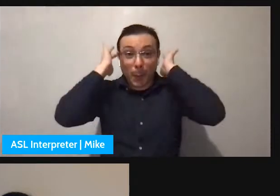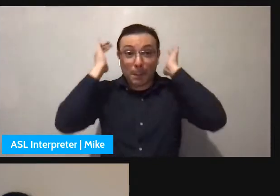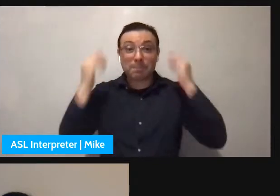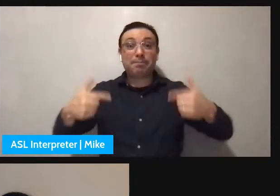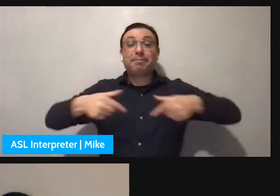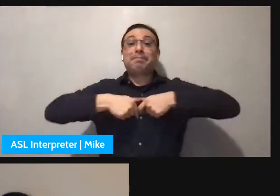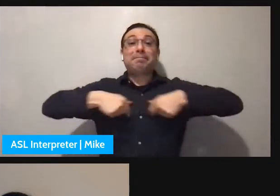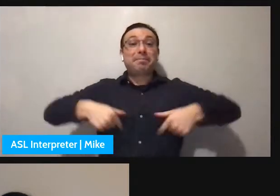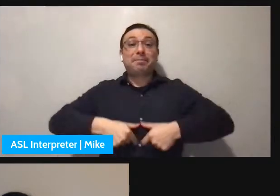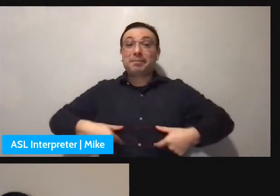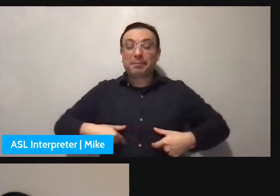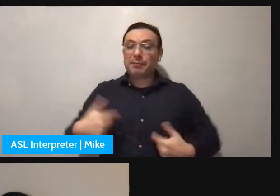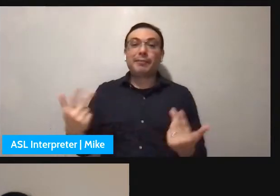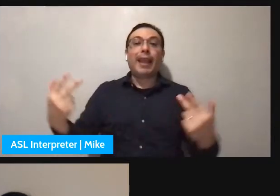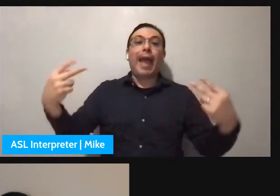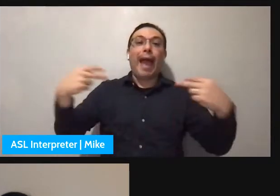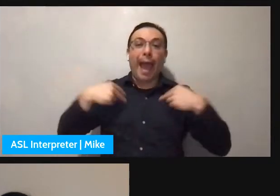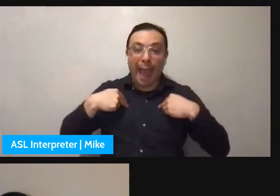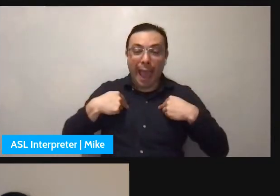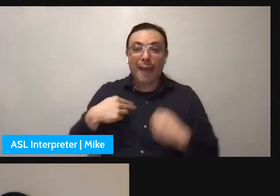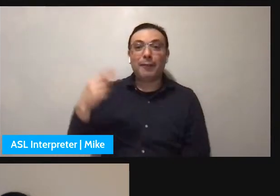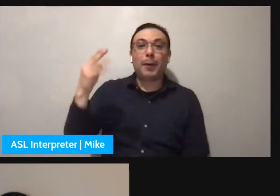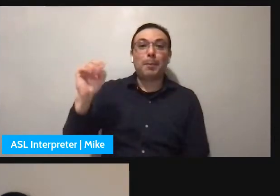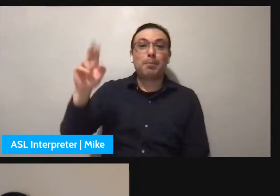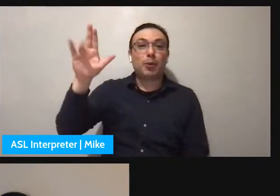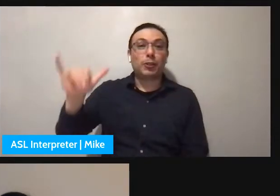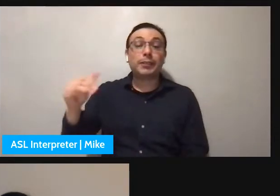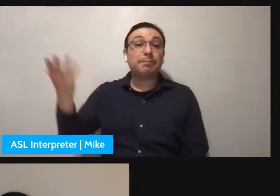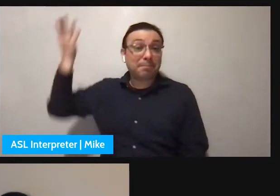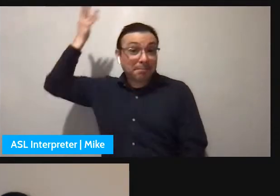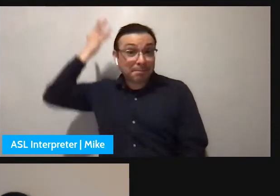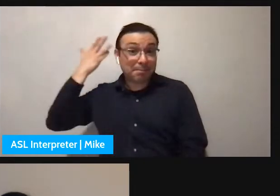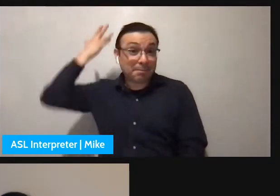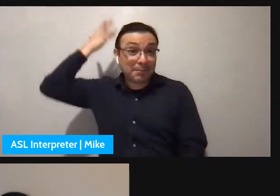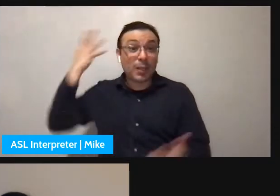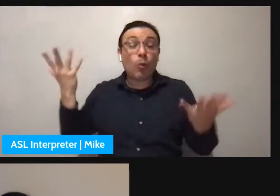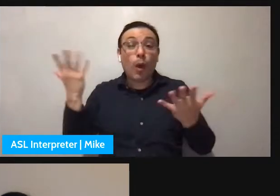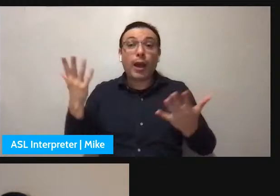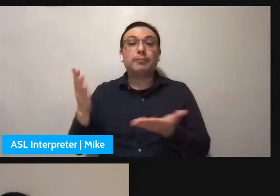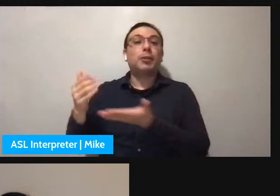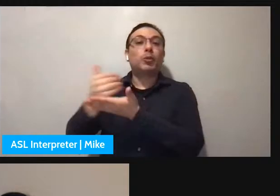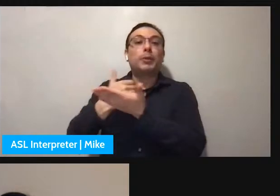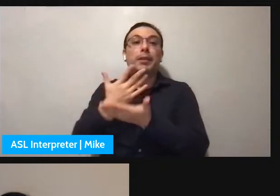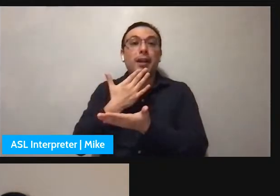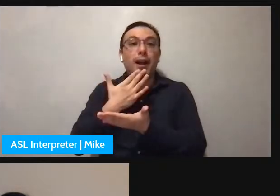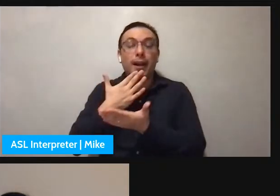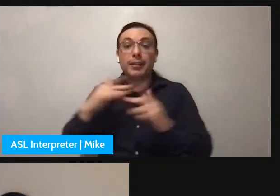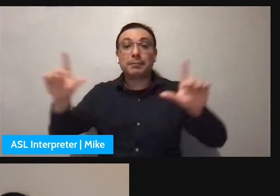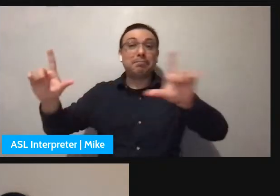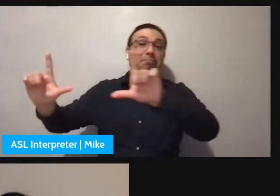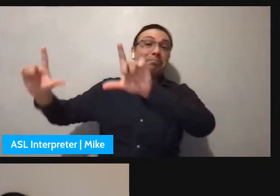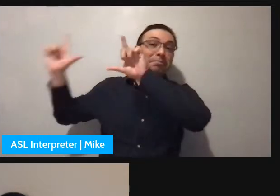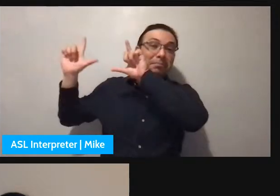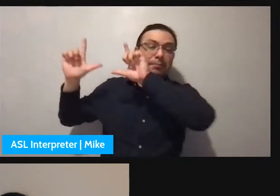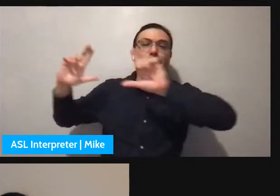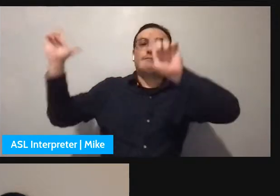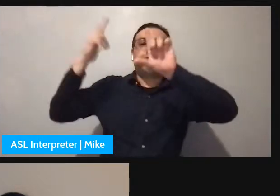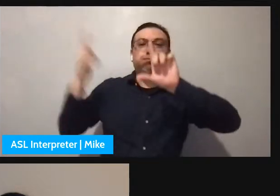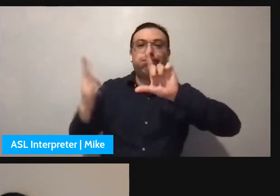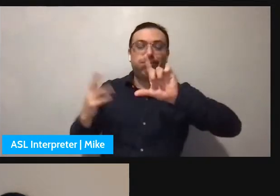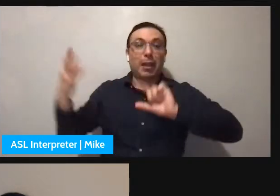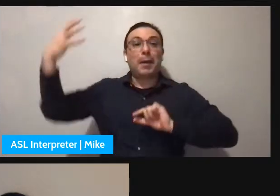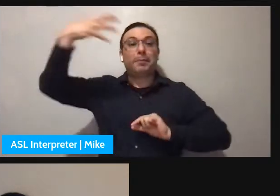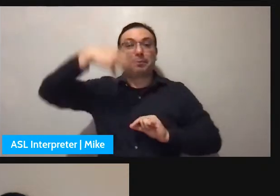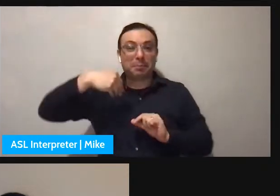"Have Mercy." And behind me is a cream wall with a colorful painting. And to